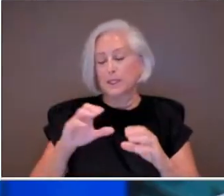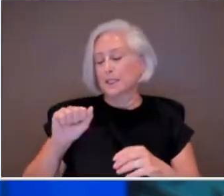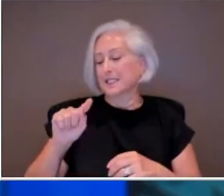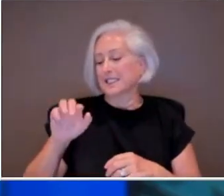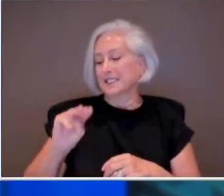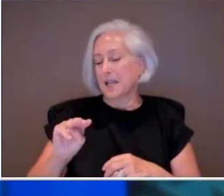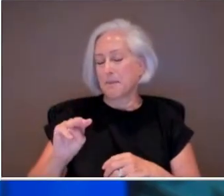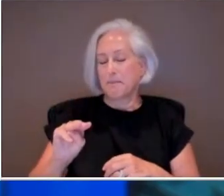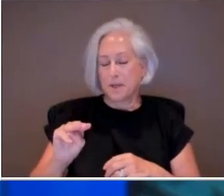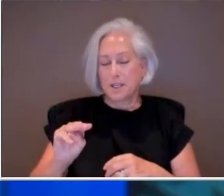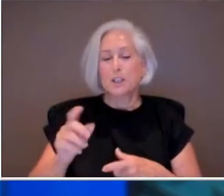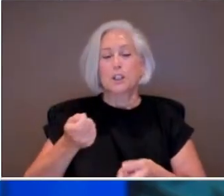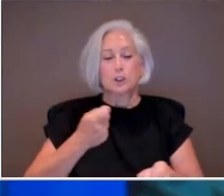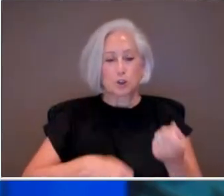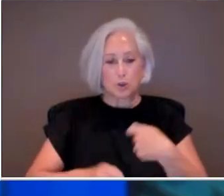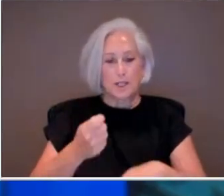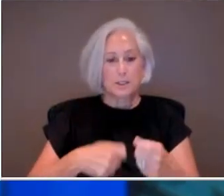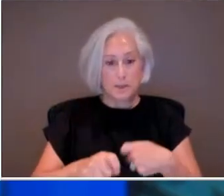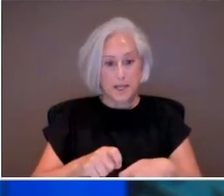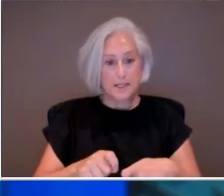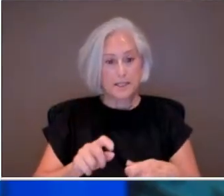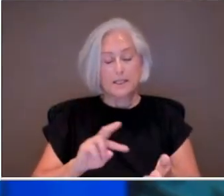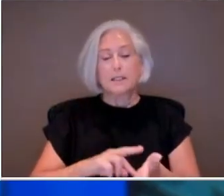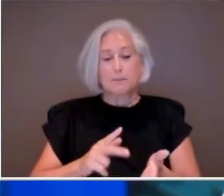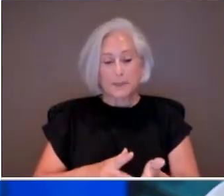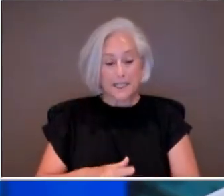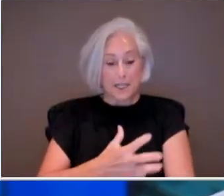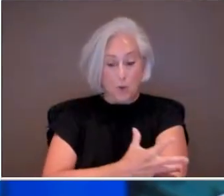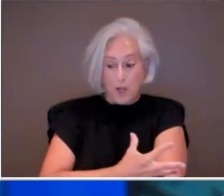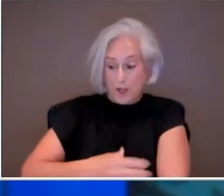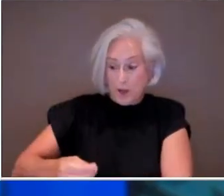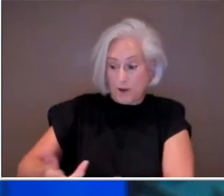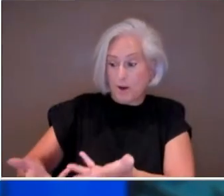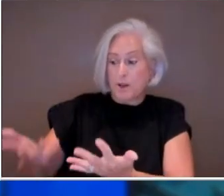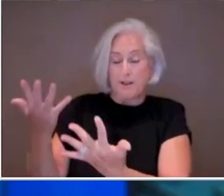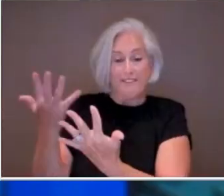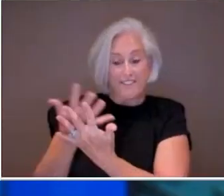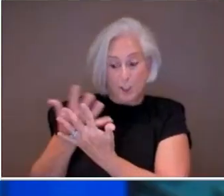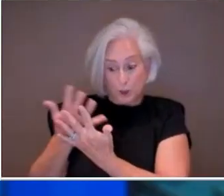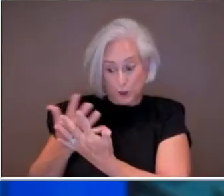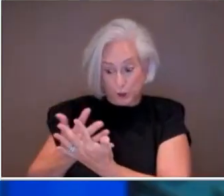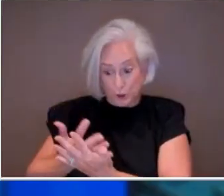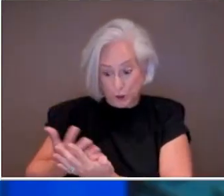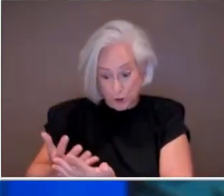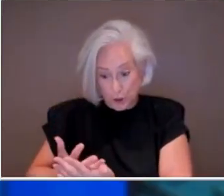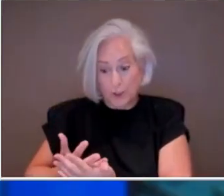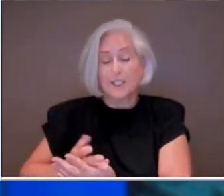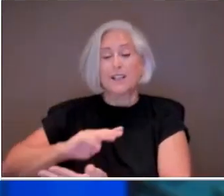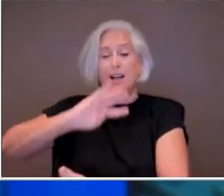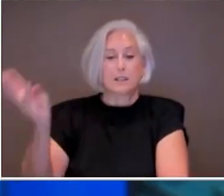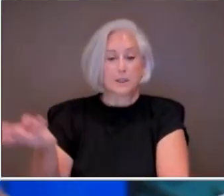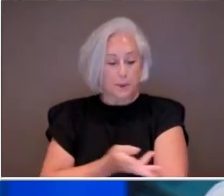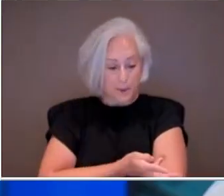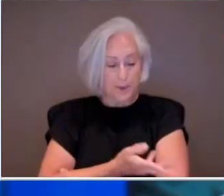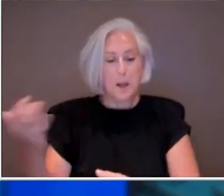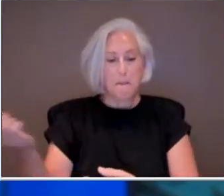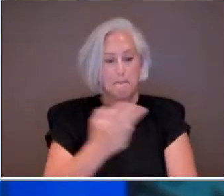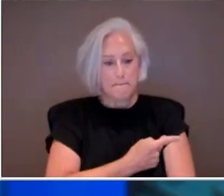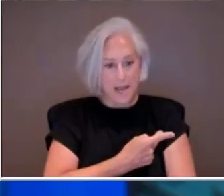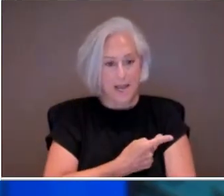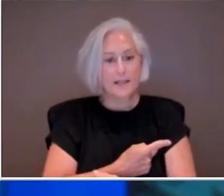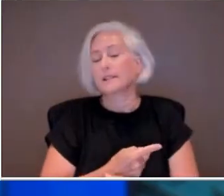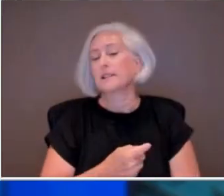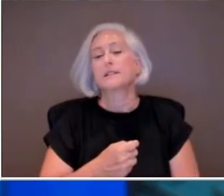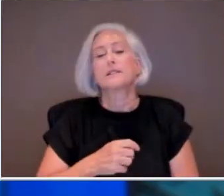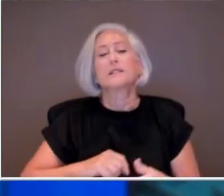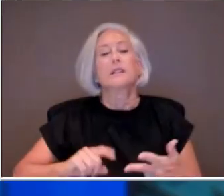as much as possible cancer cells to go to 0% of plasma cells in her bone marrow. And the third step, which she's right